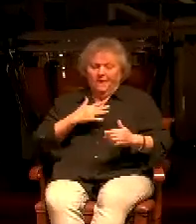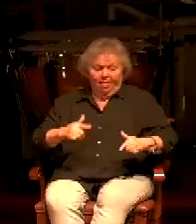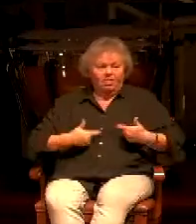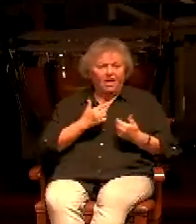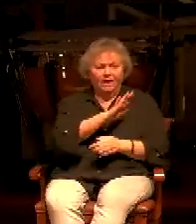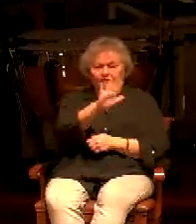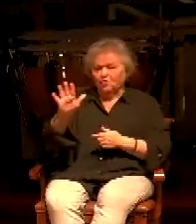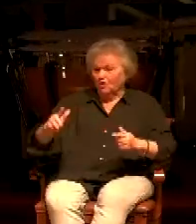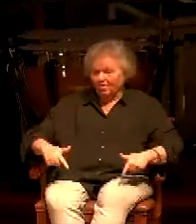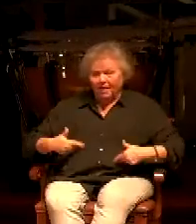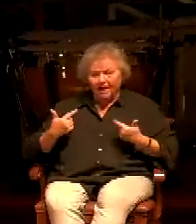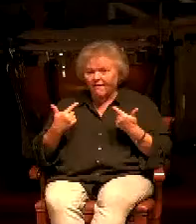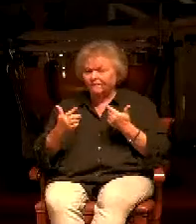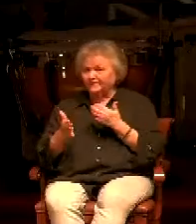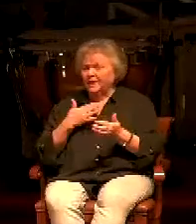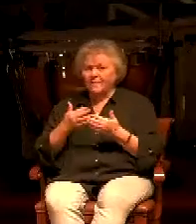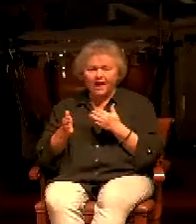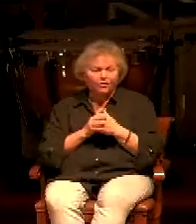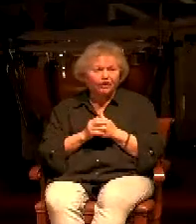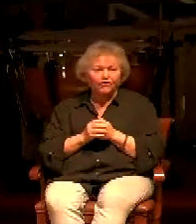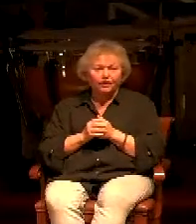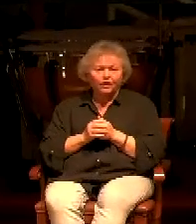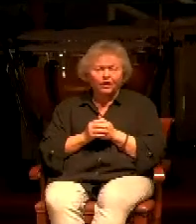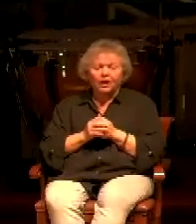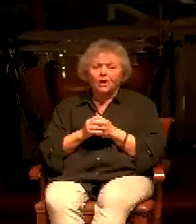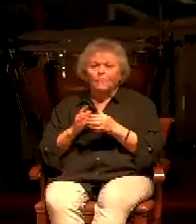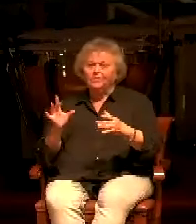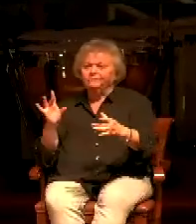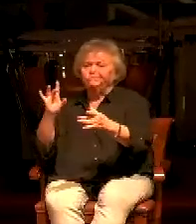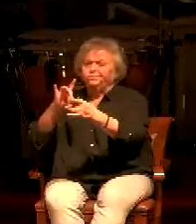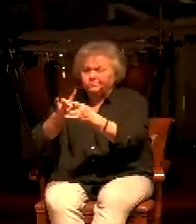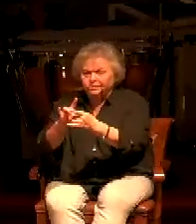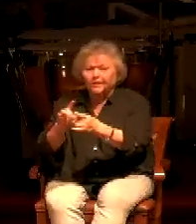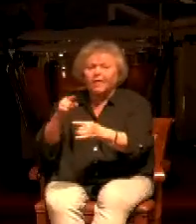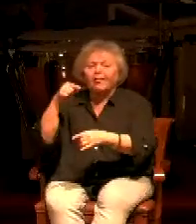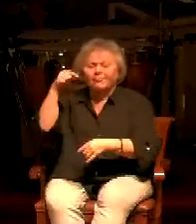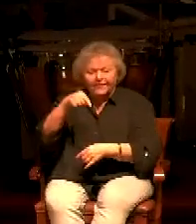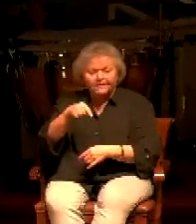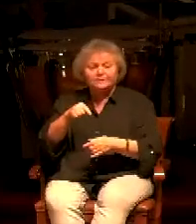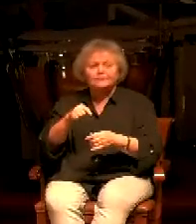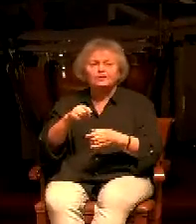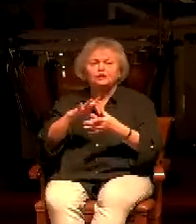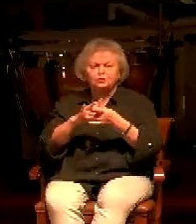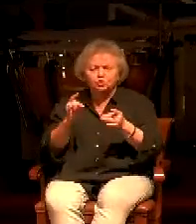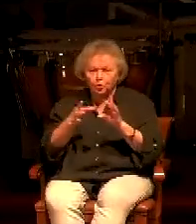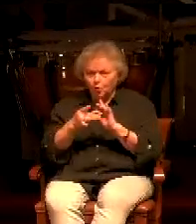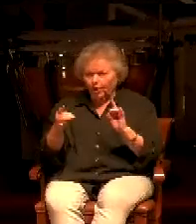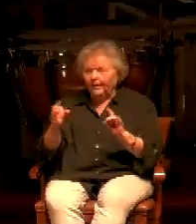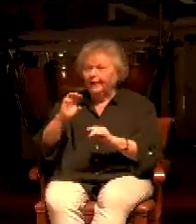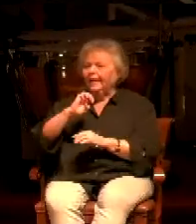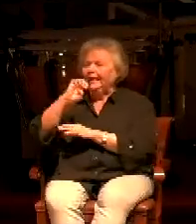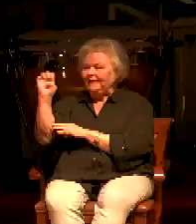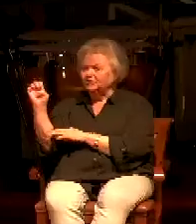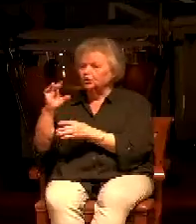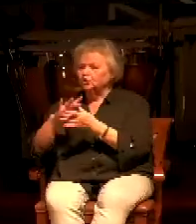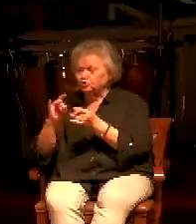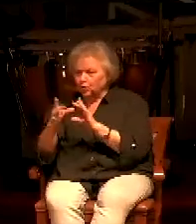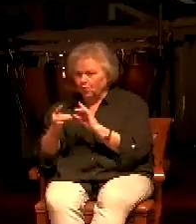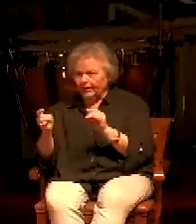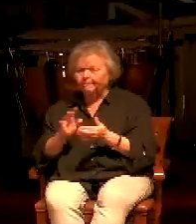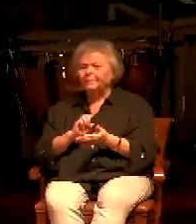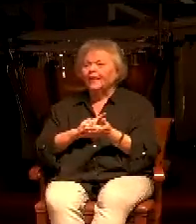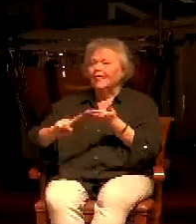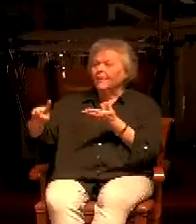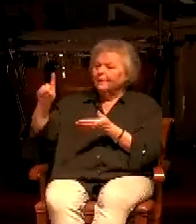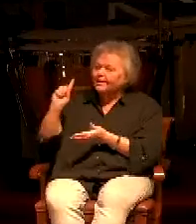life of everyone who's ever been created, hinges on this story, the Easter story. And I reminded you last week, as